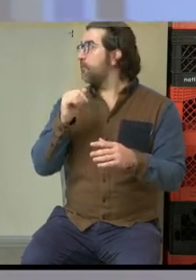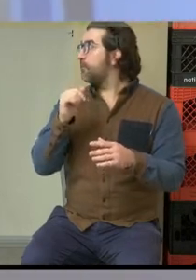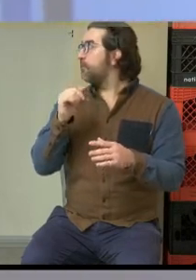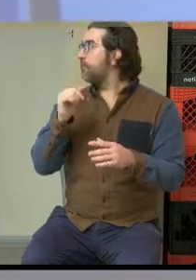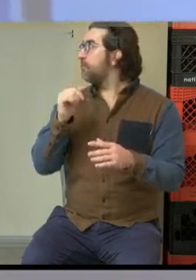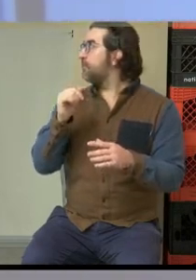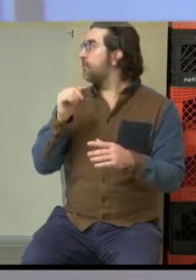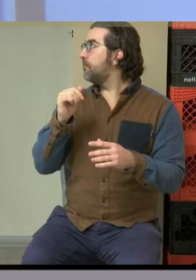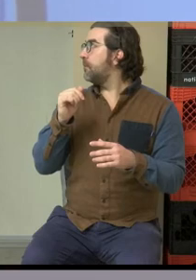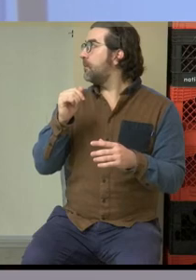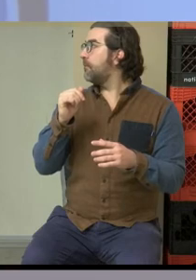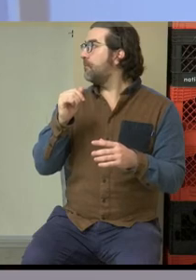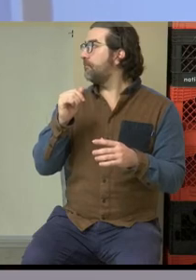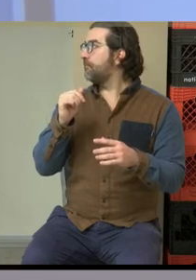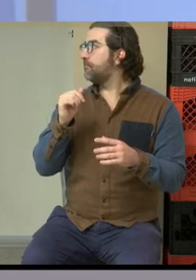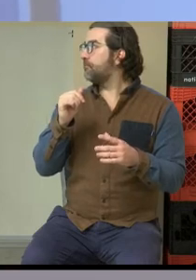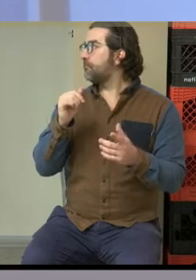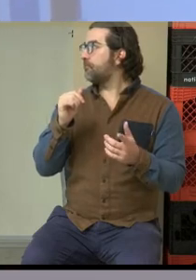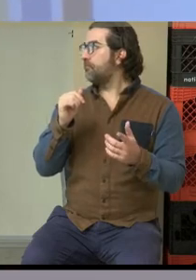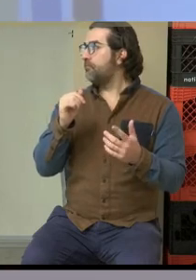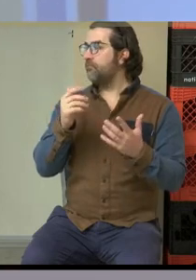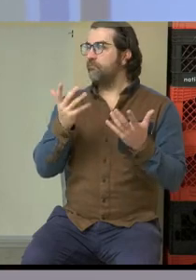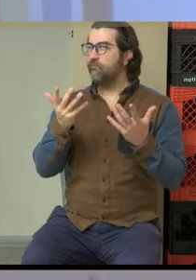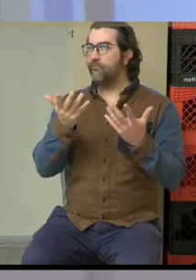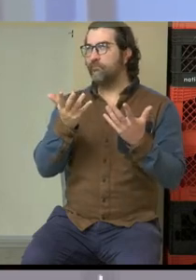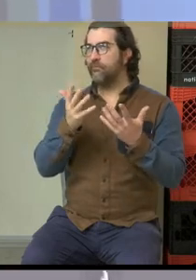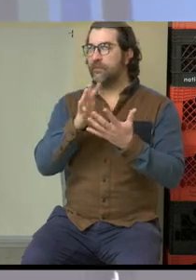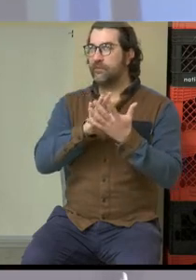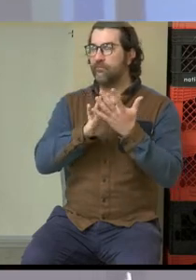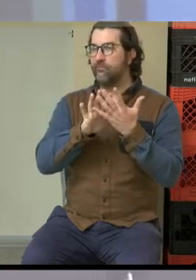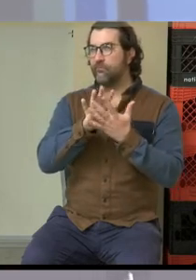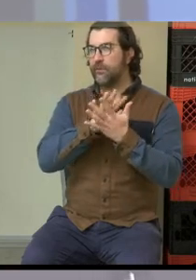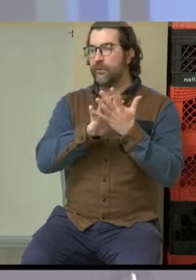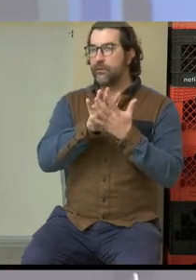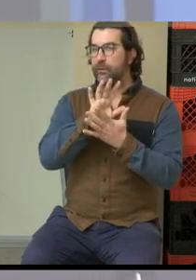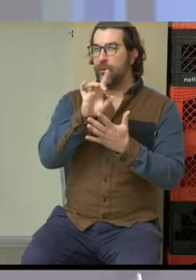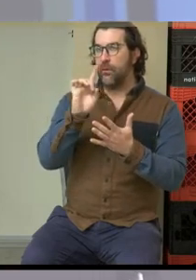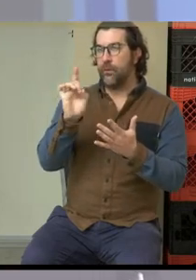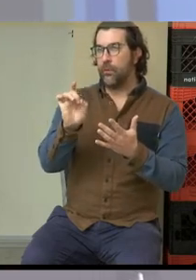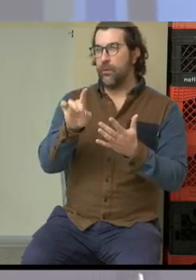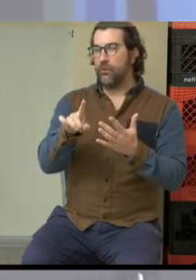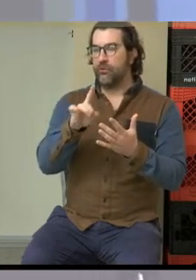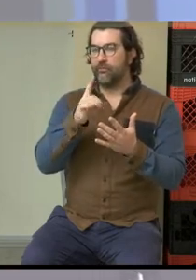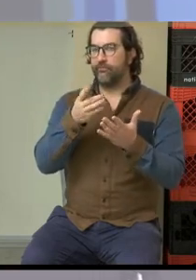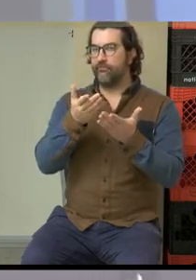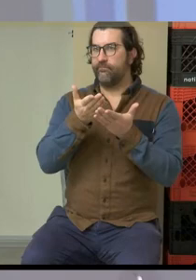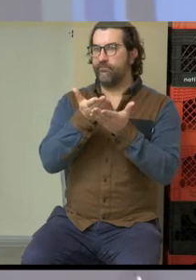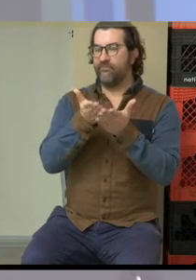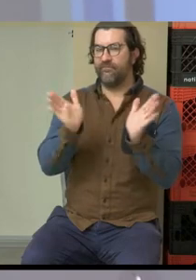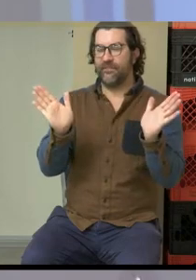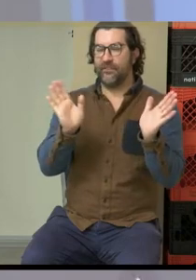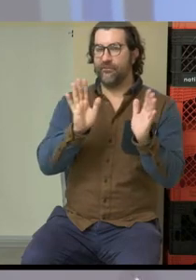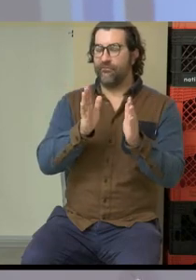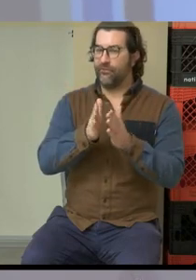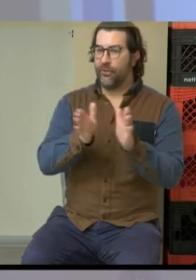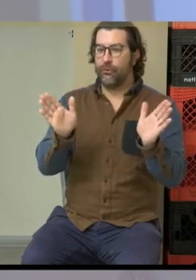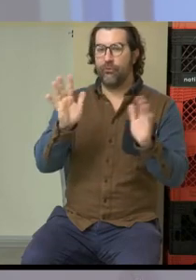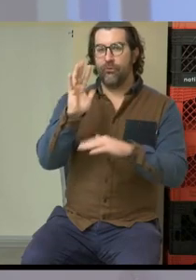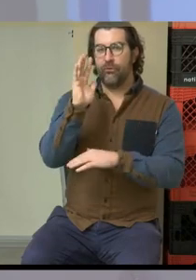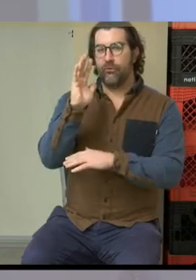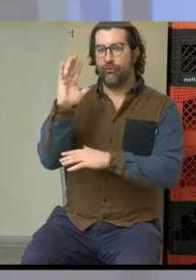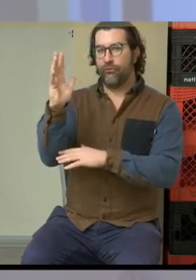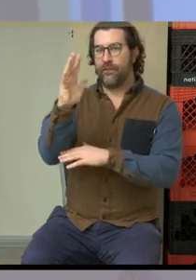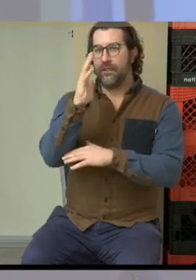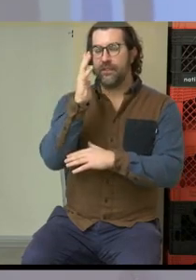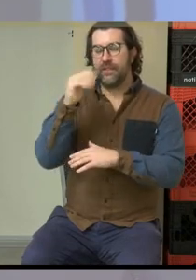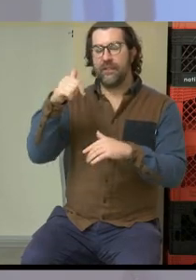Sure. I guess that's a big question, but I'll try to touch on overall trees. So when we start a project like this,